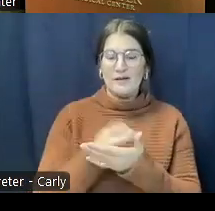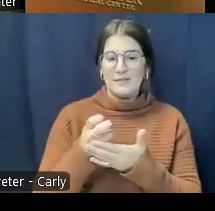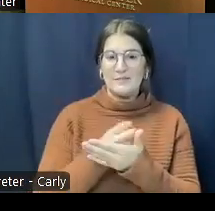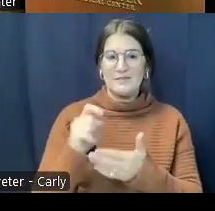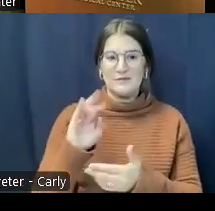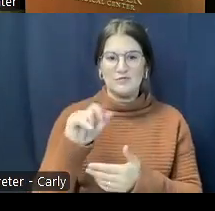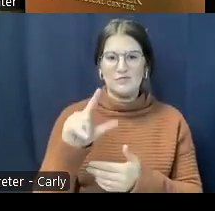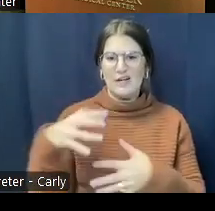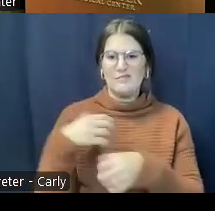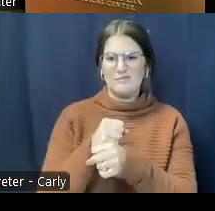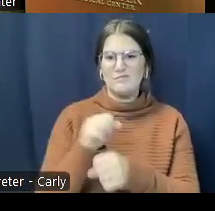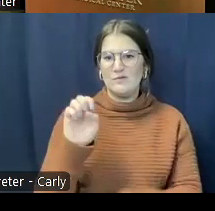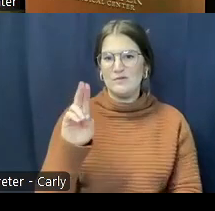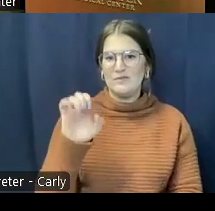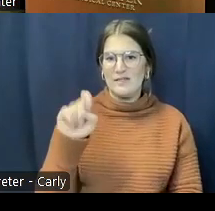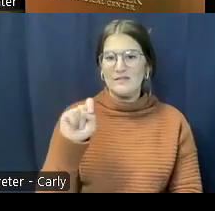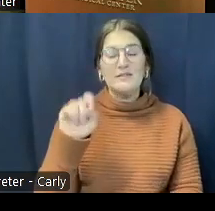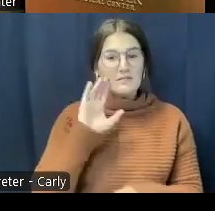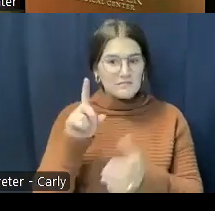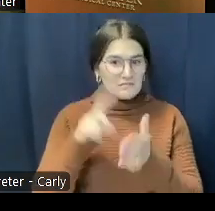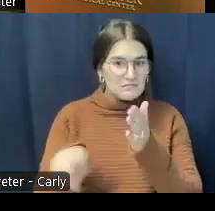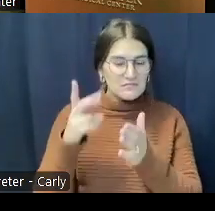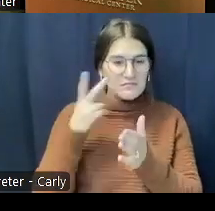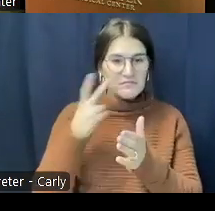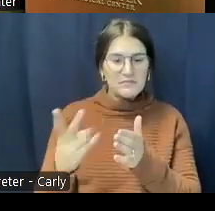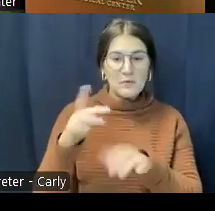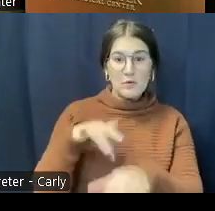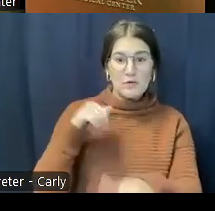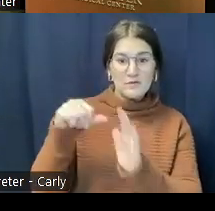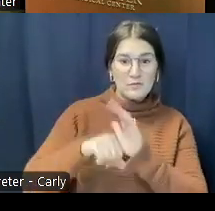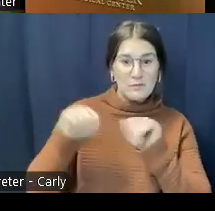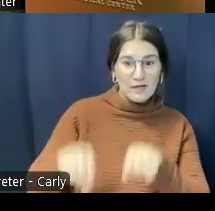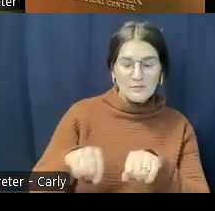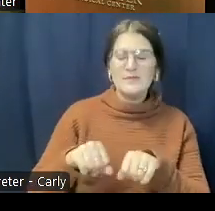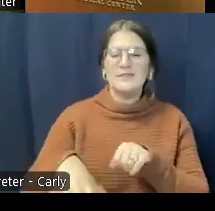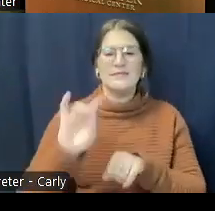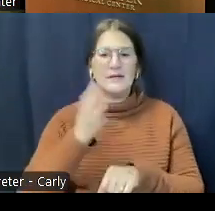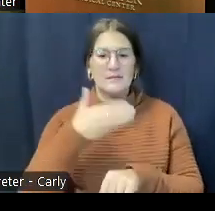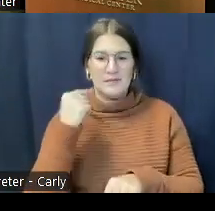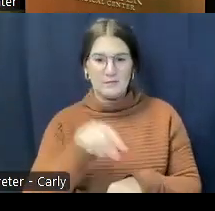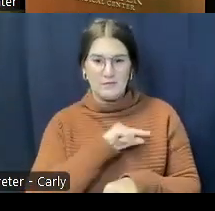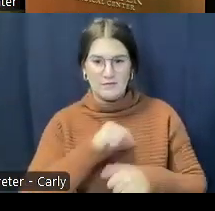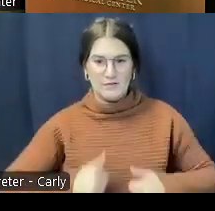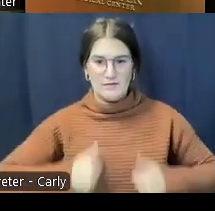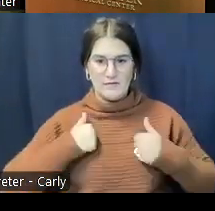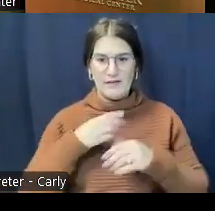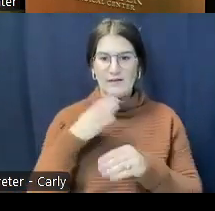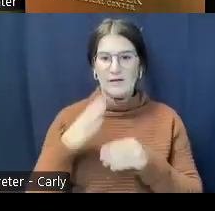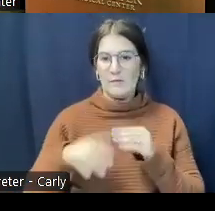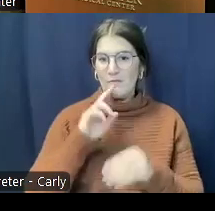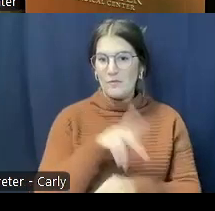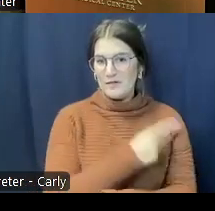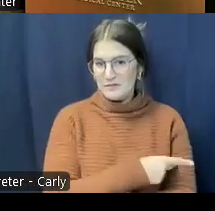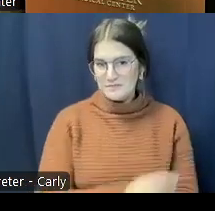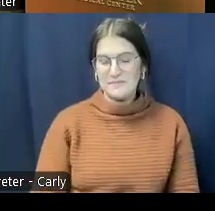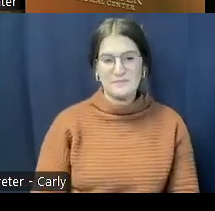the importance of early surgery in intractable epilepsy to obtain the best quality of life outcome for our patients.